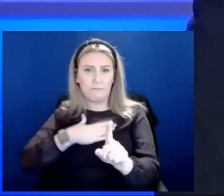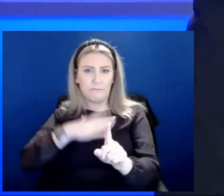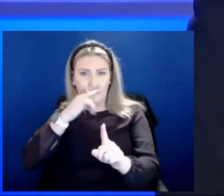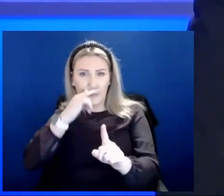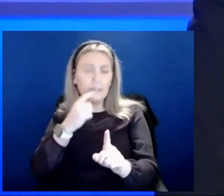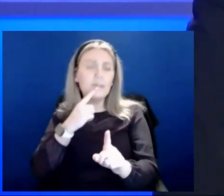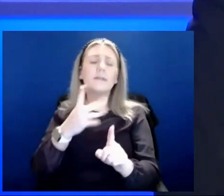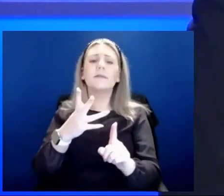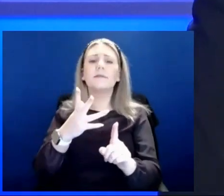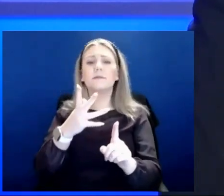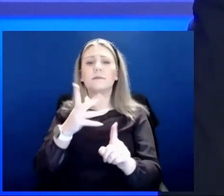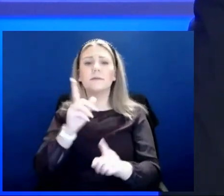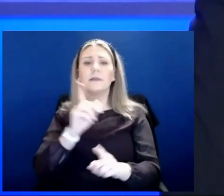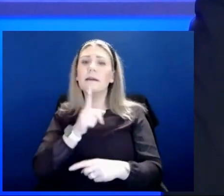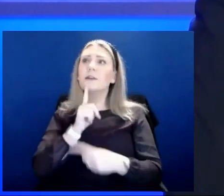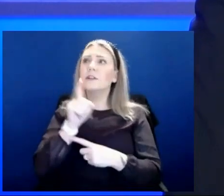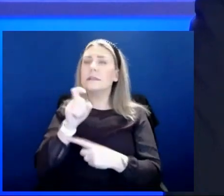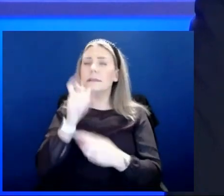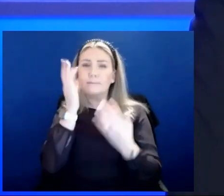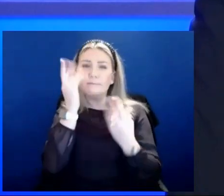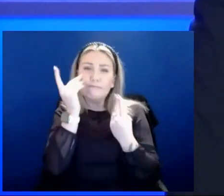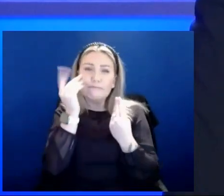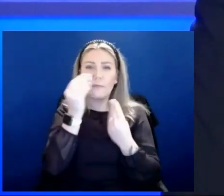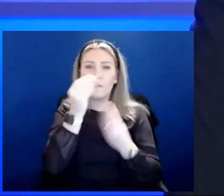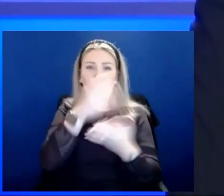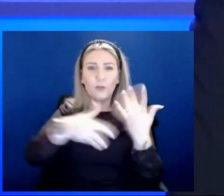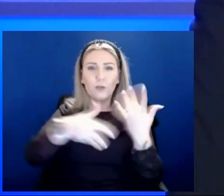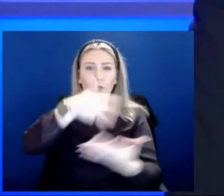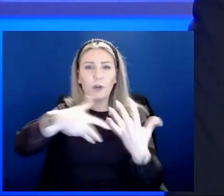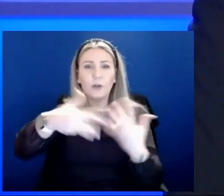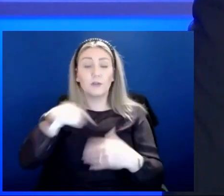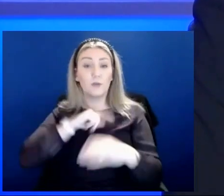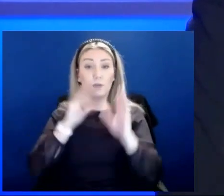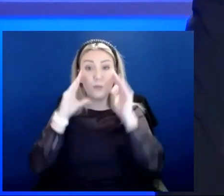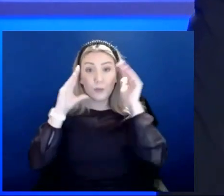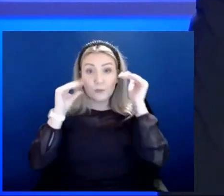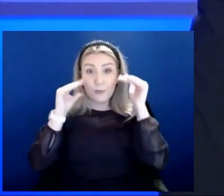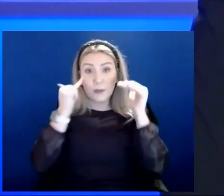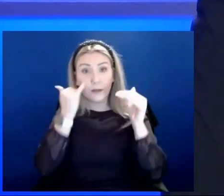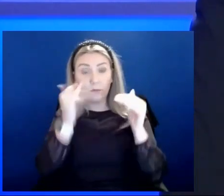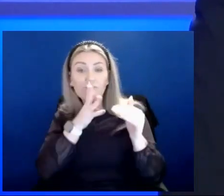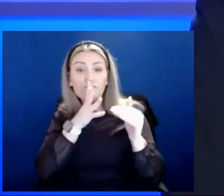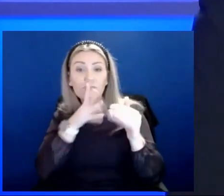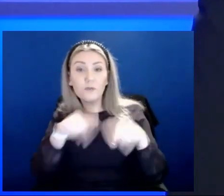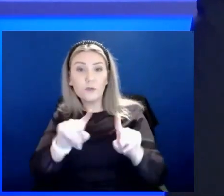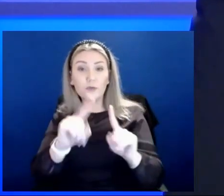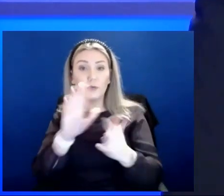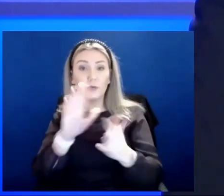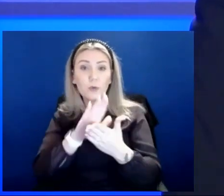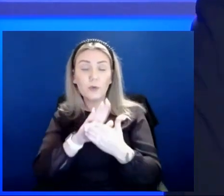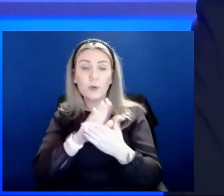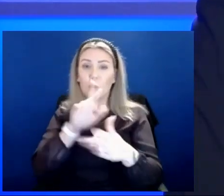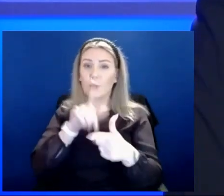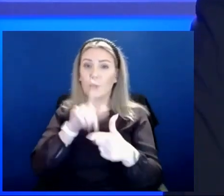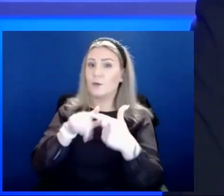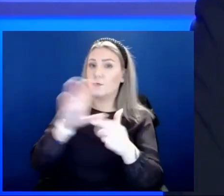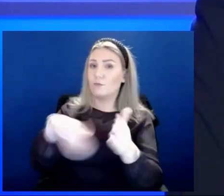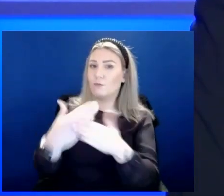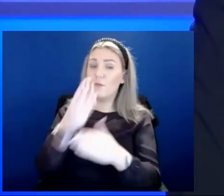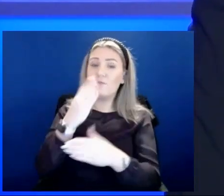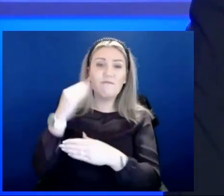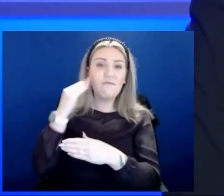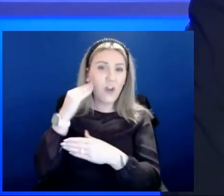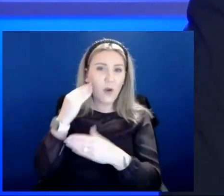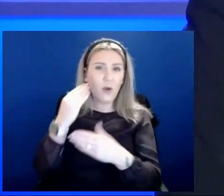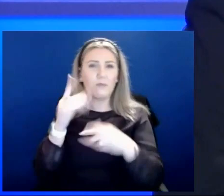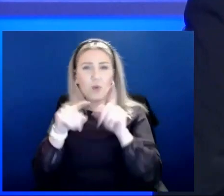have to think about and interact with? So we're expecting that if they talk about it at school, They come home, they have questions, we'll certainly address it. Probably